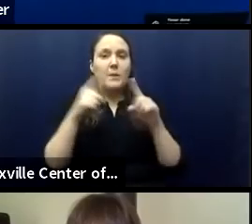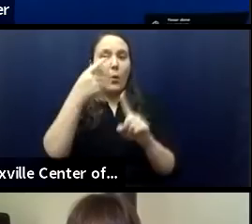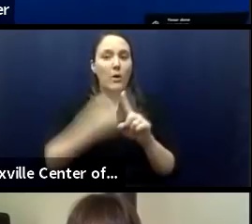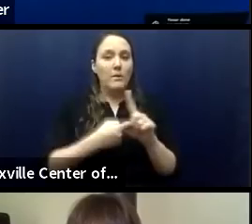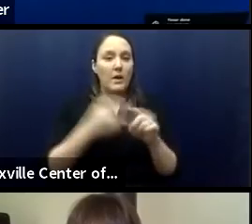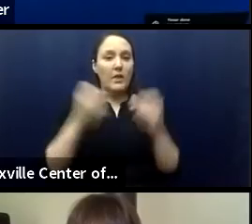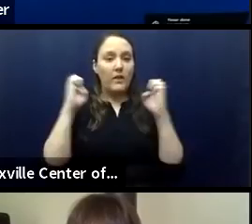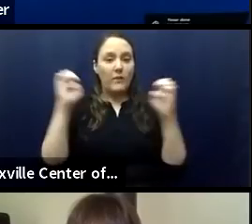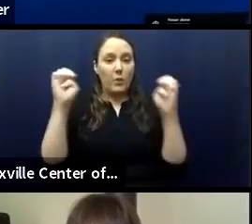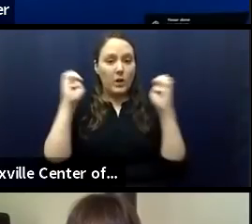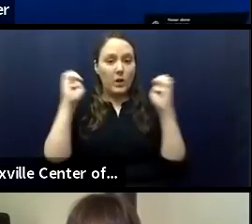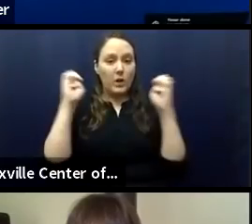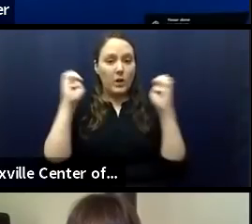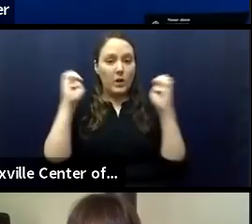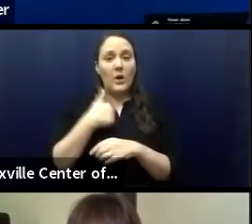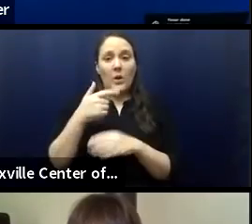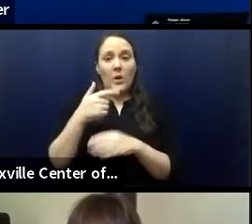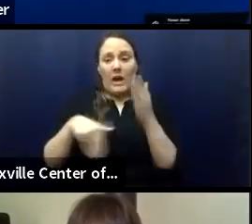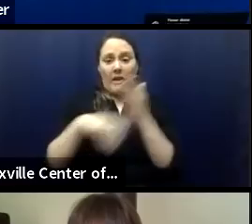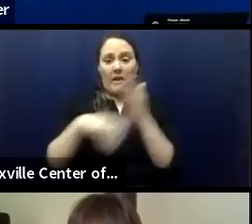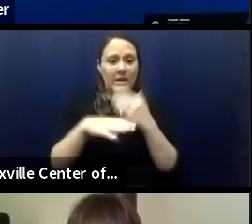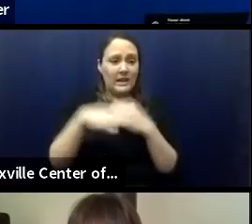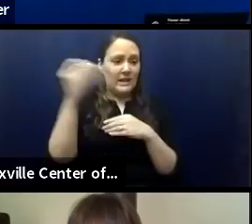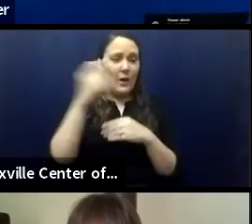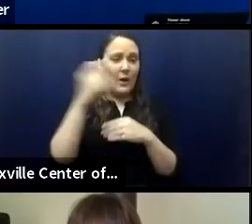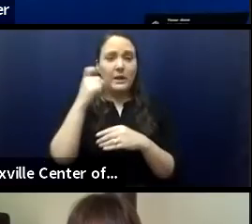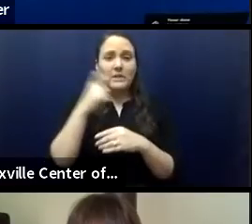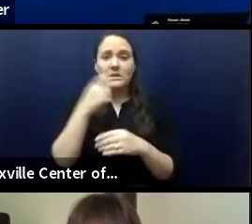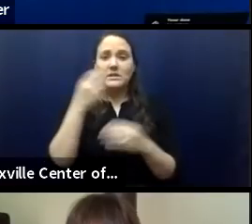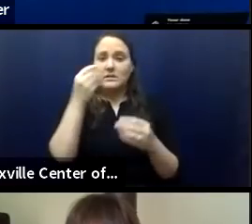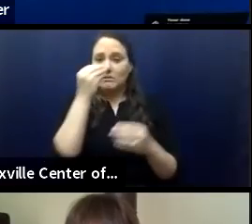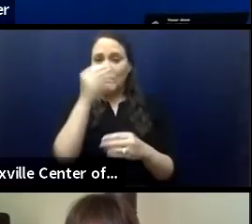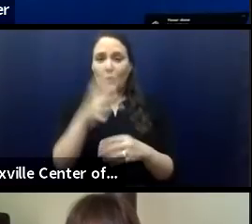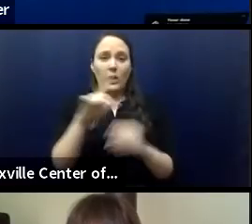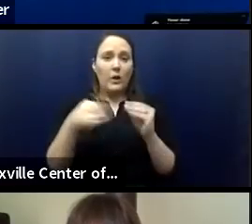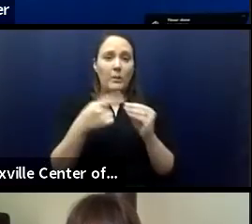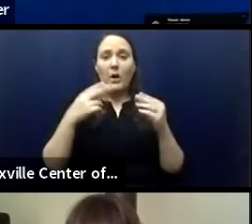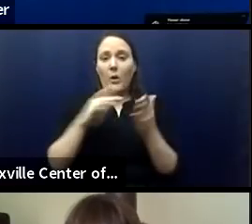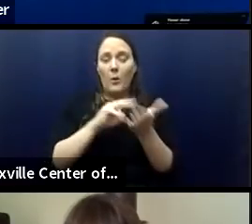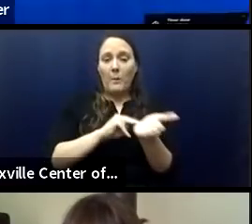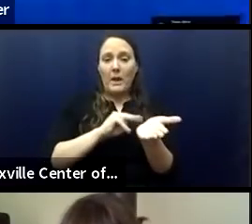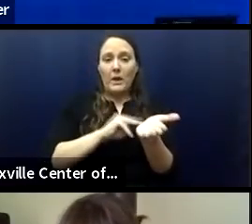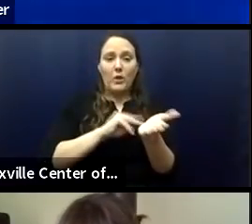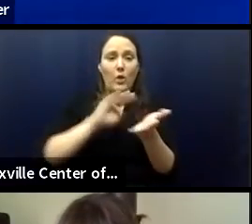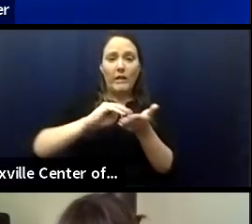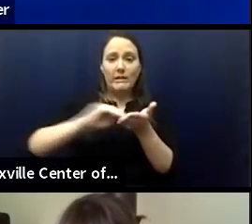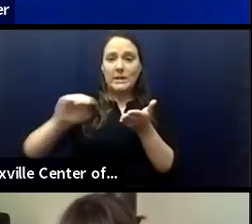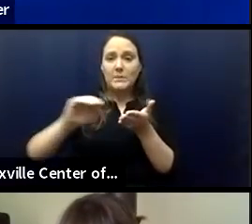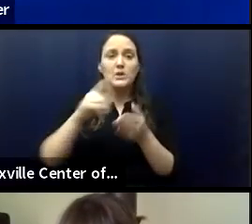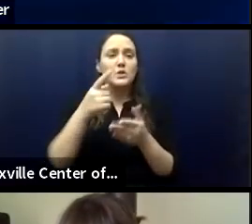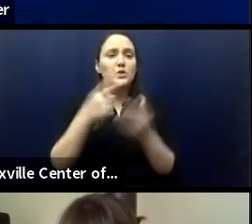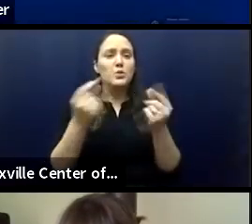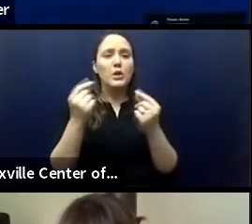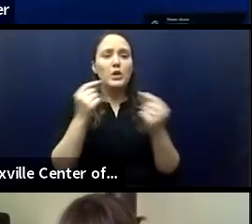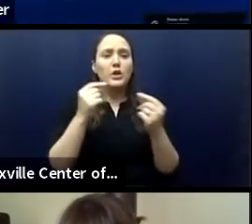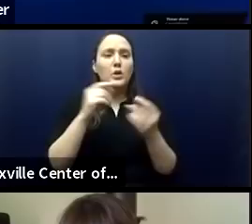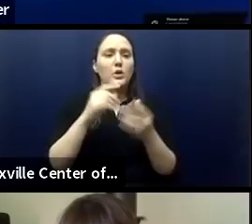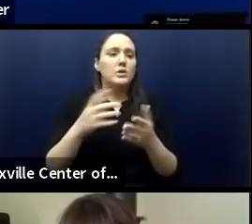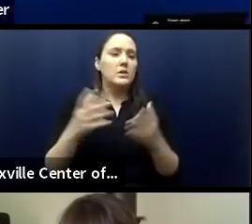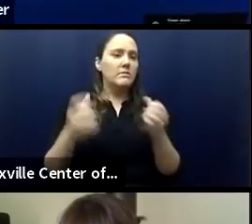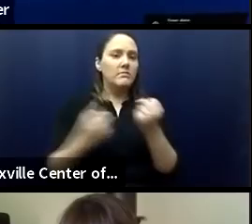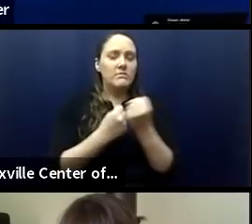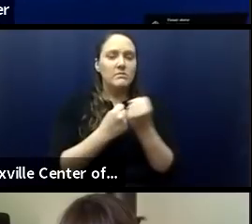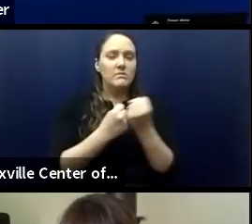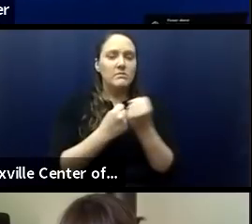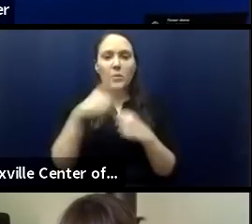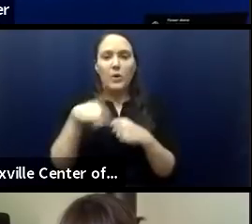because they don't care about your medical exemptions. I would ask you all, what are you doing to maintain our medical exemptions? To summarize, asymptomatic transmission